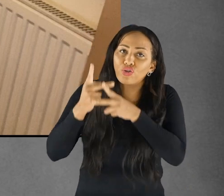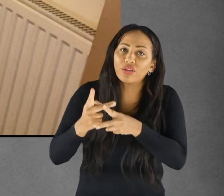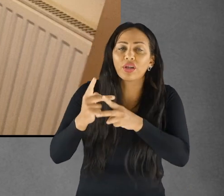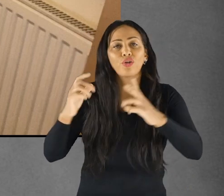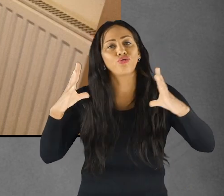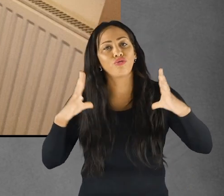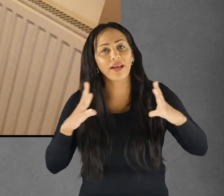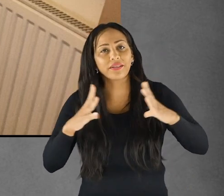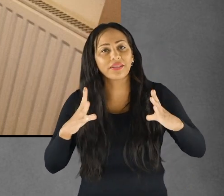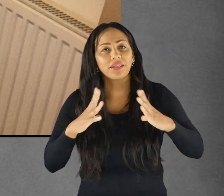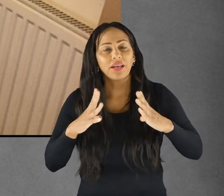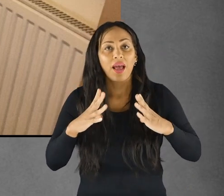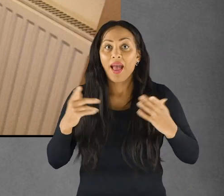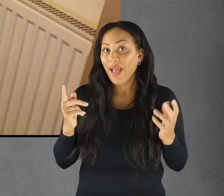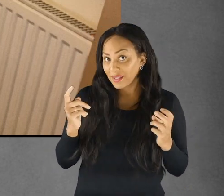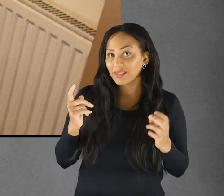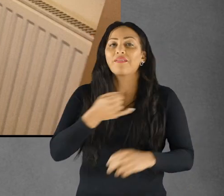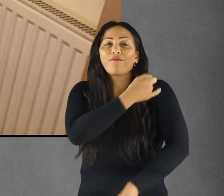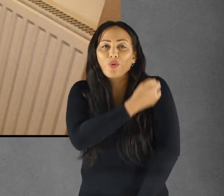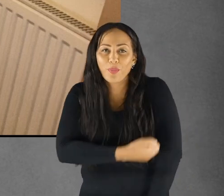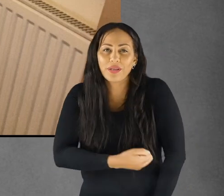and the potency of vulnerabilities.